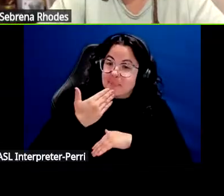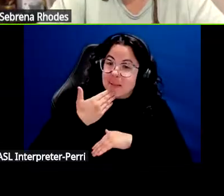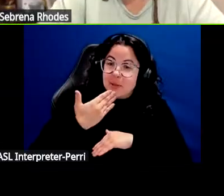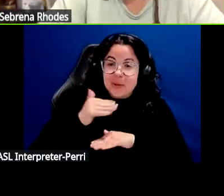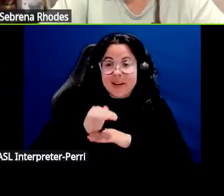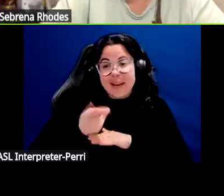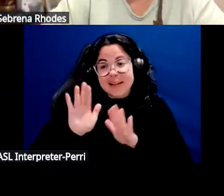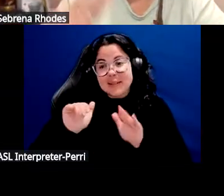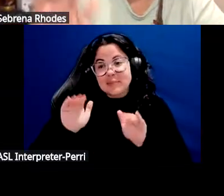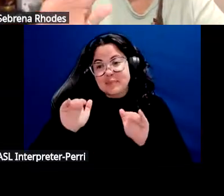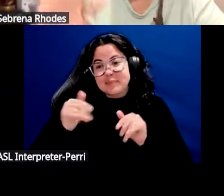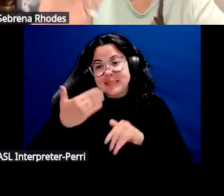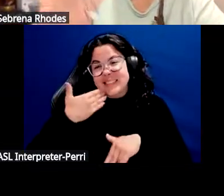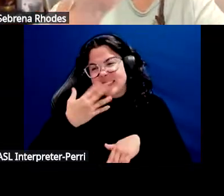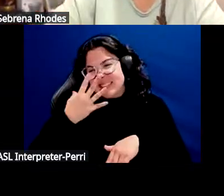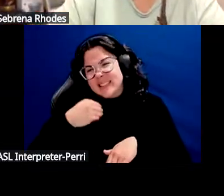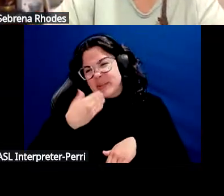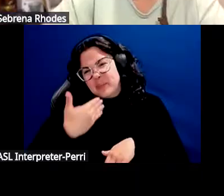night. Sleep good.